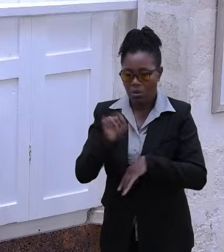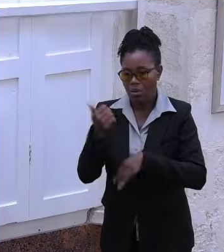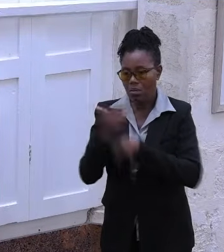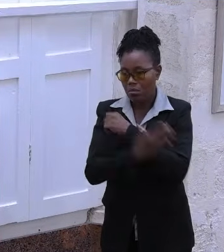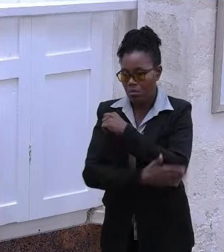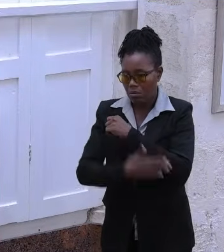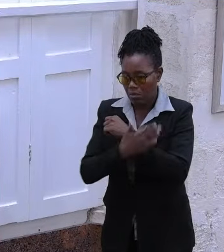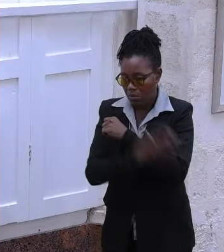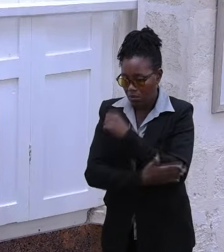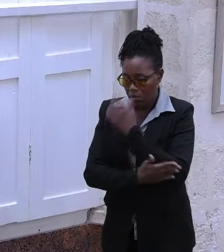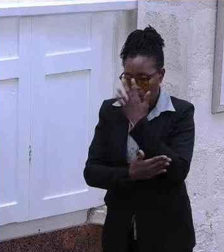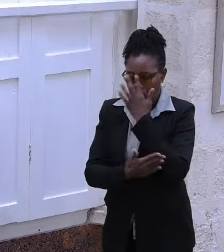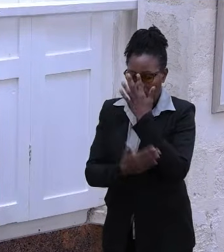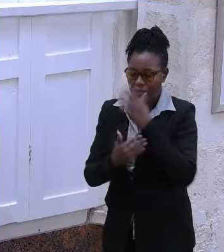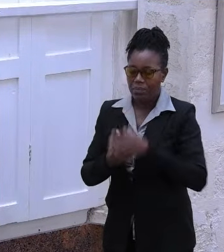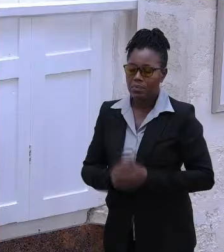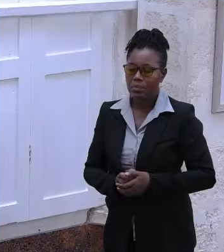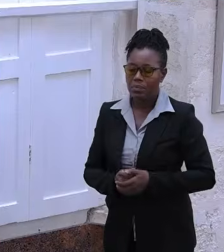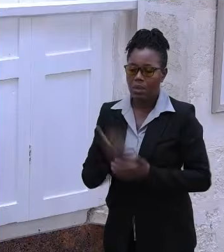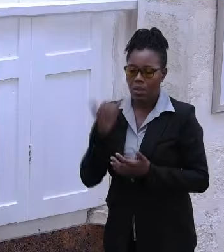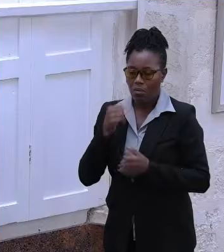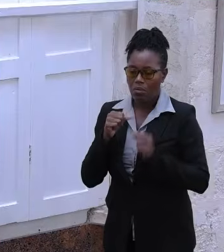we pursue this.